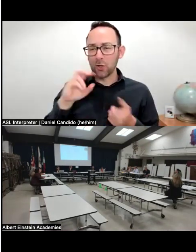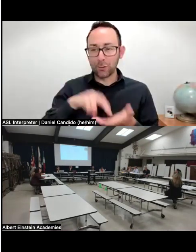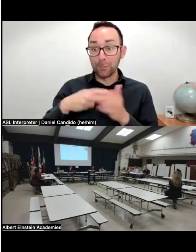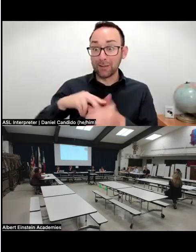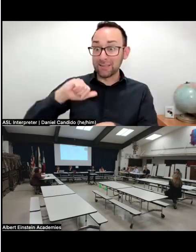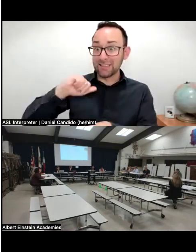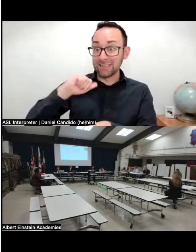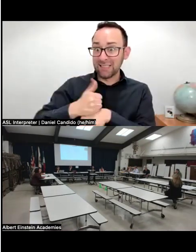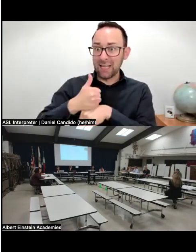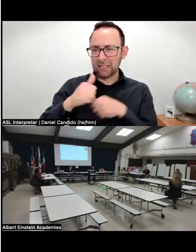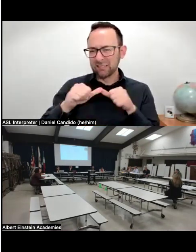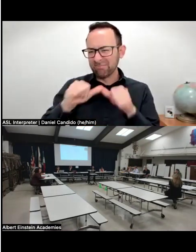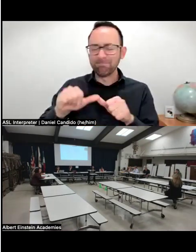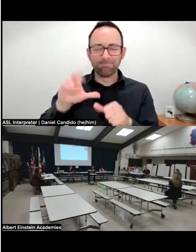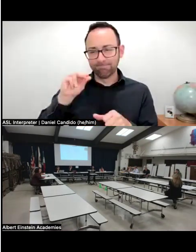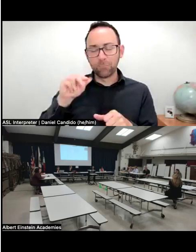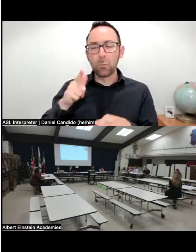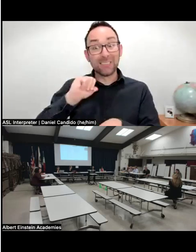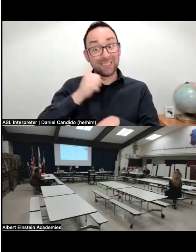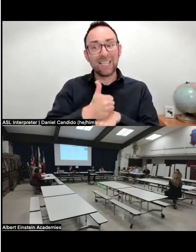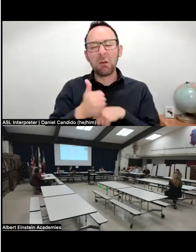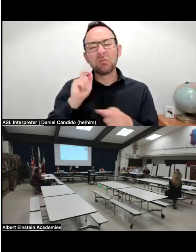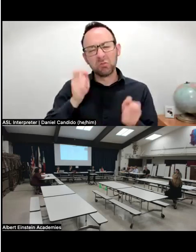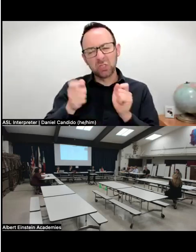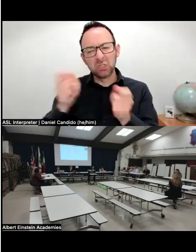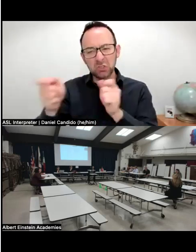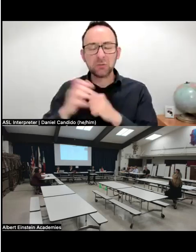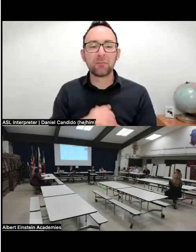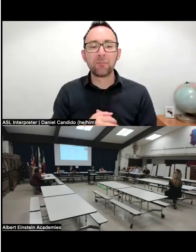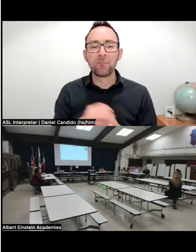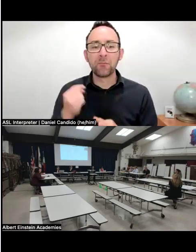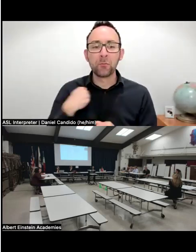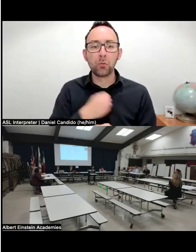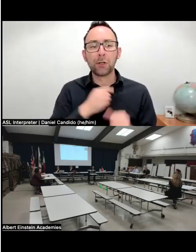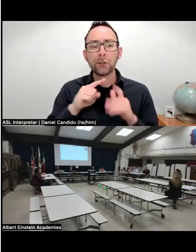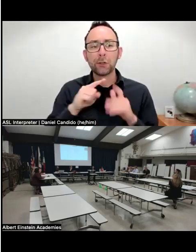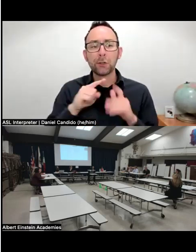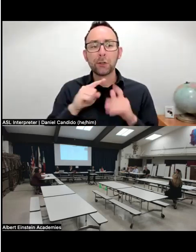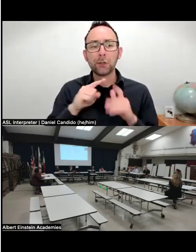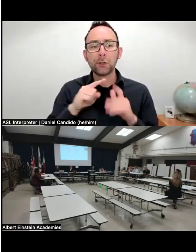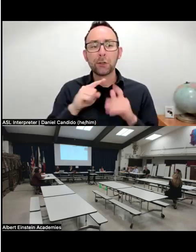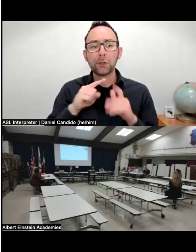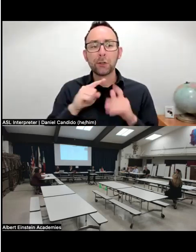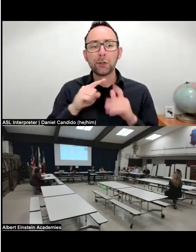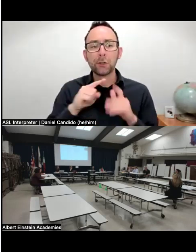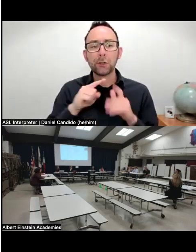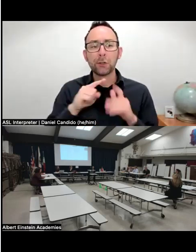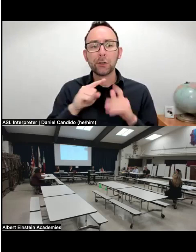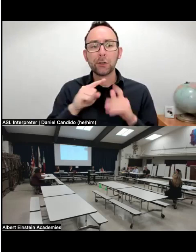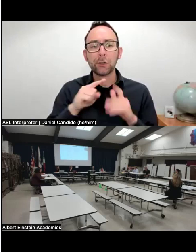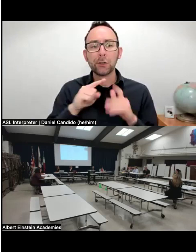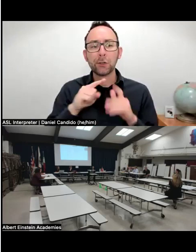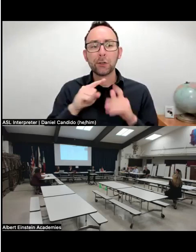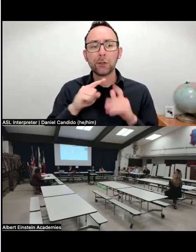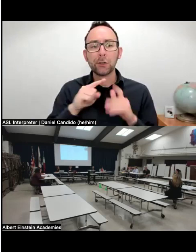It's an evolution. The year would begin on September 24th, at which point it's